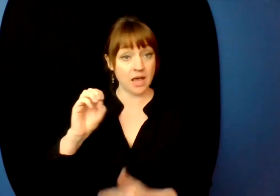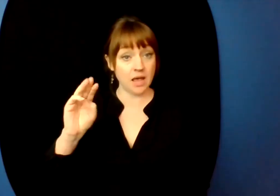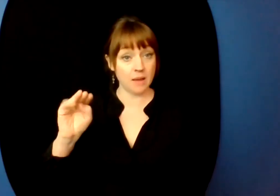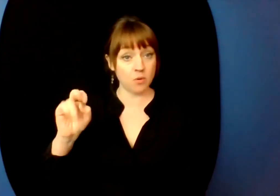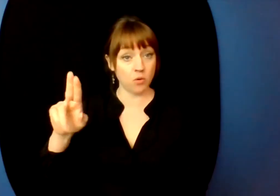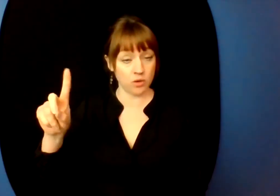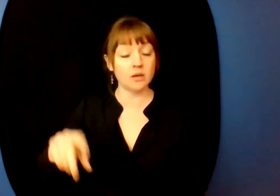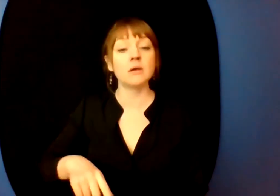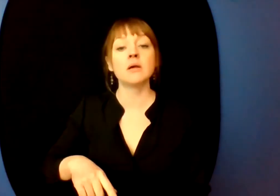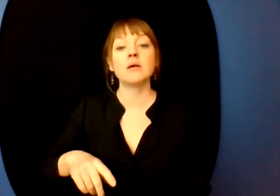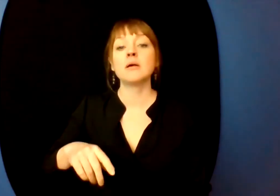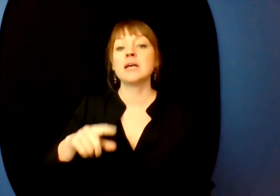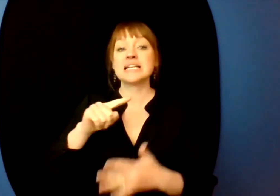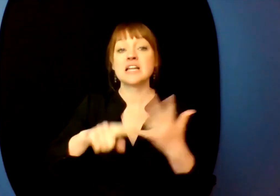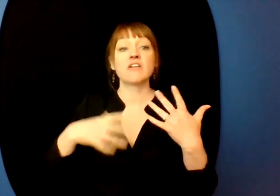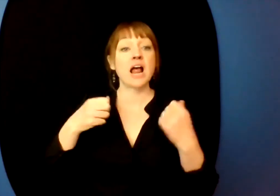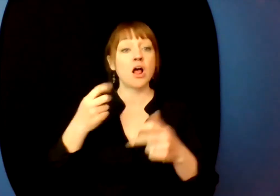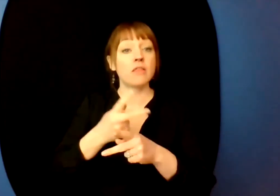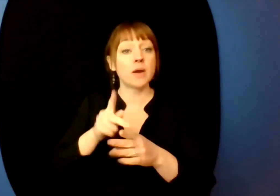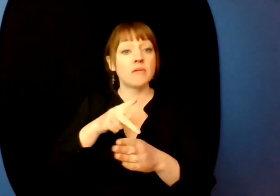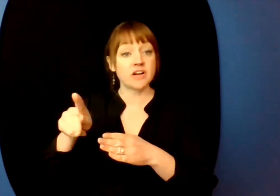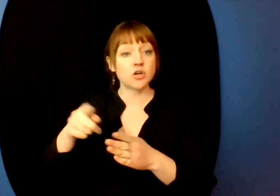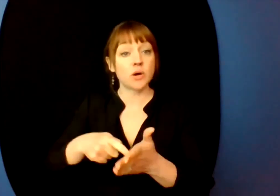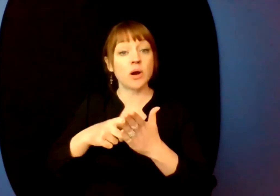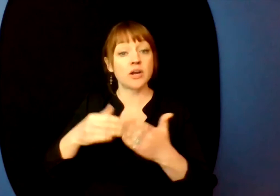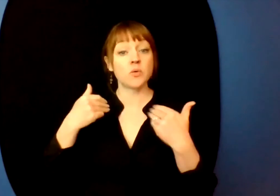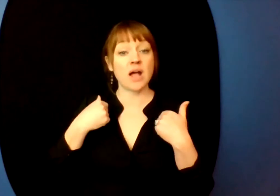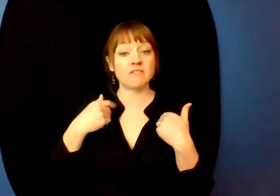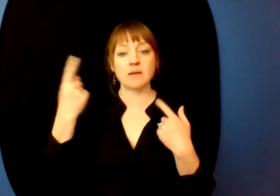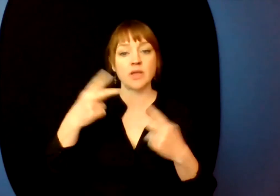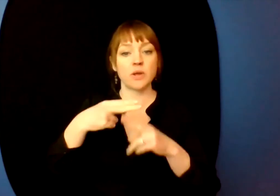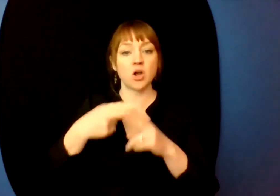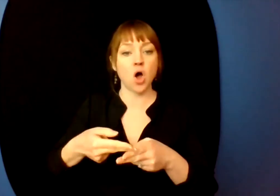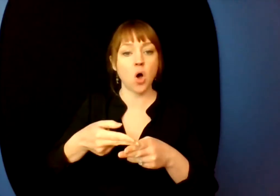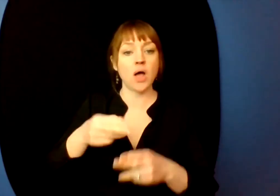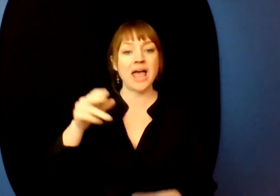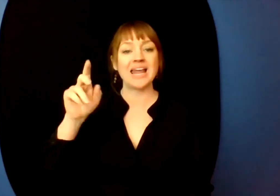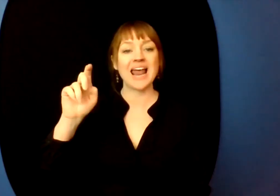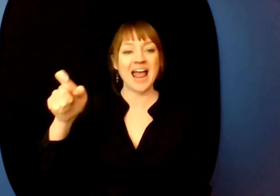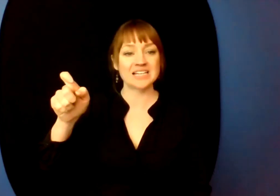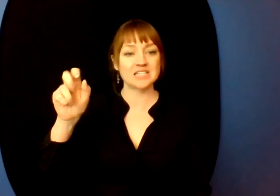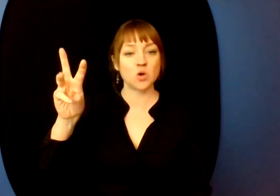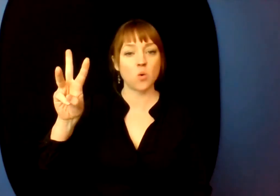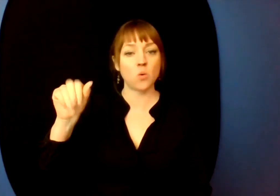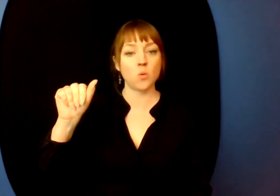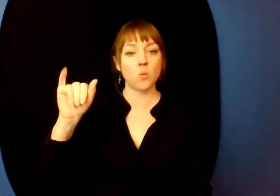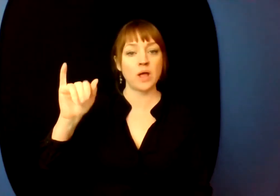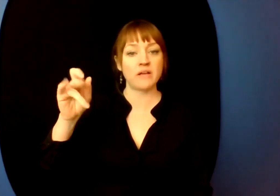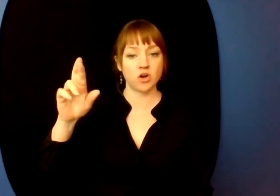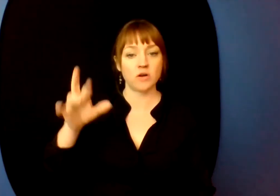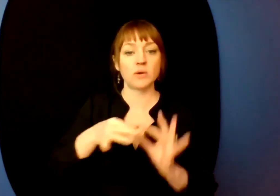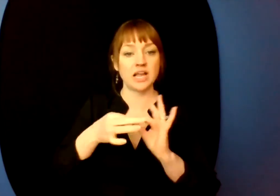nurse practitioners, PAs are required to have something called an X waiver, which is an additional part of a DEA